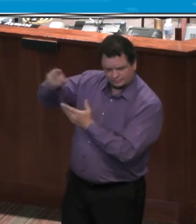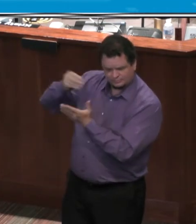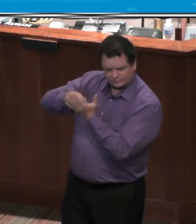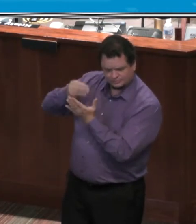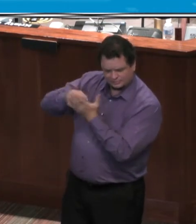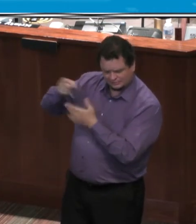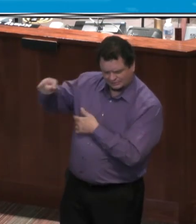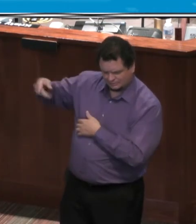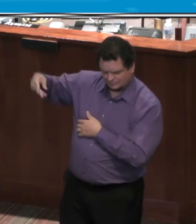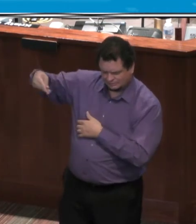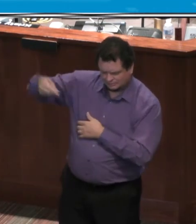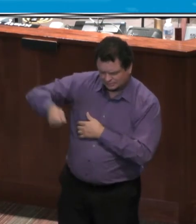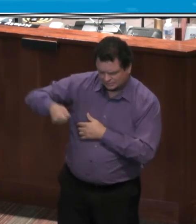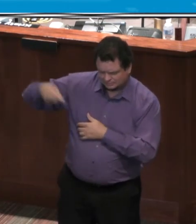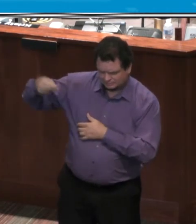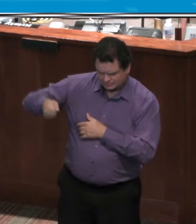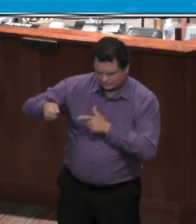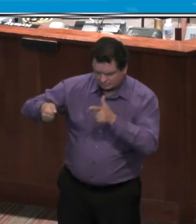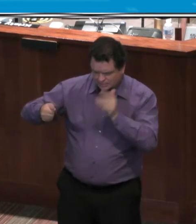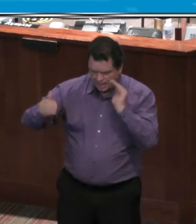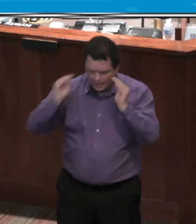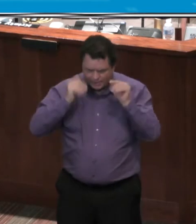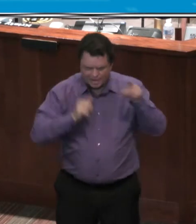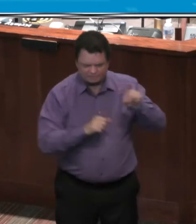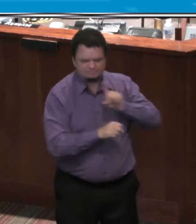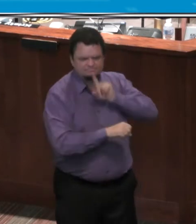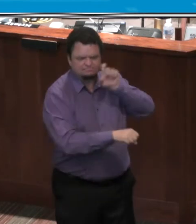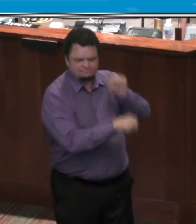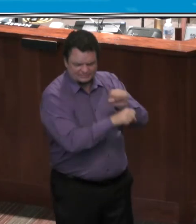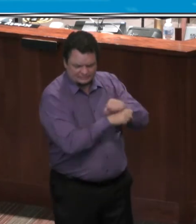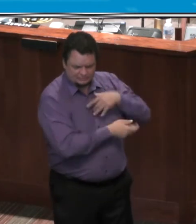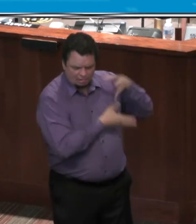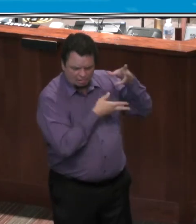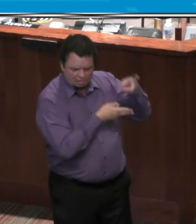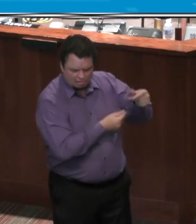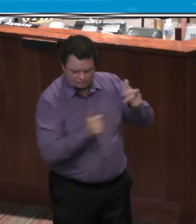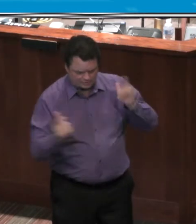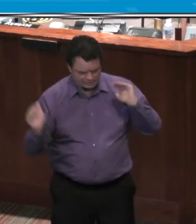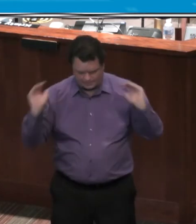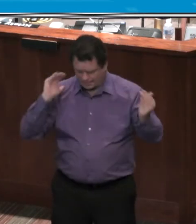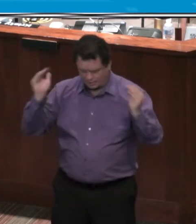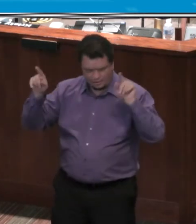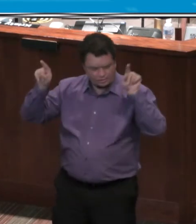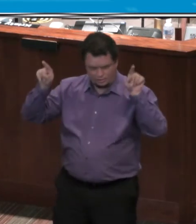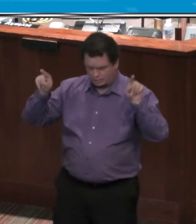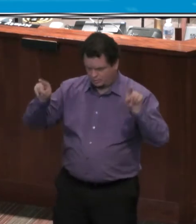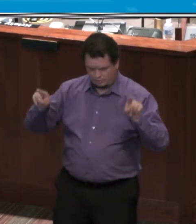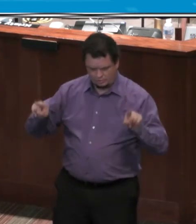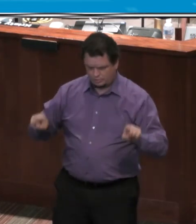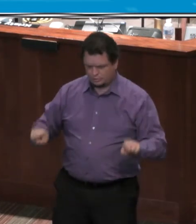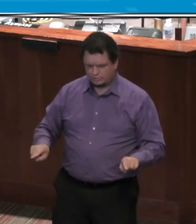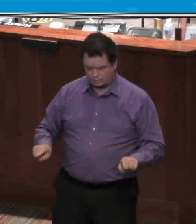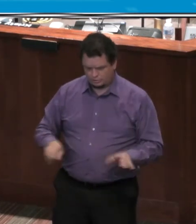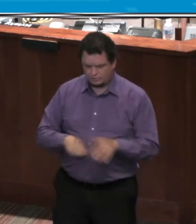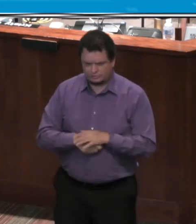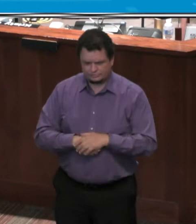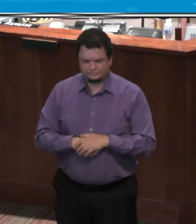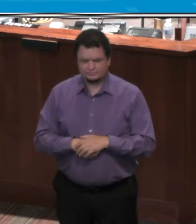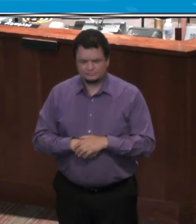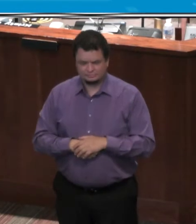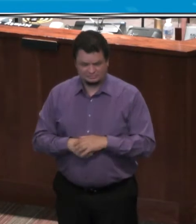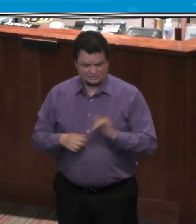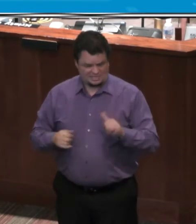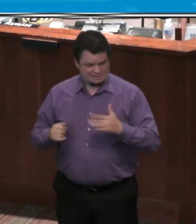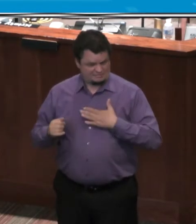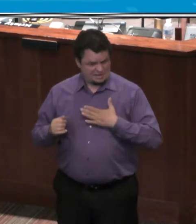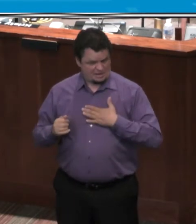we continue to focus on that. So unless there's any other questions, that's all I had for this report. And I don't